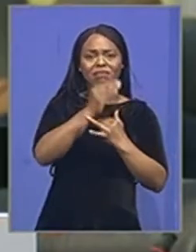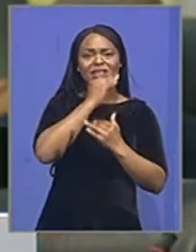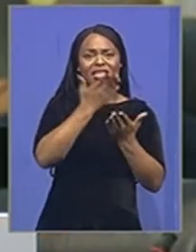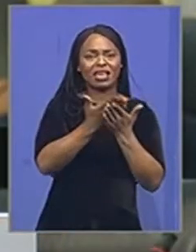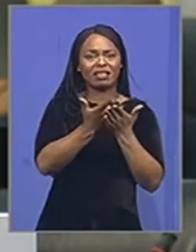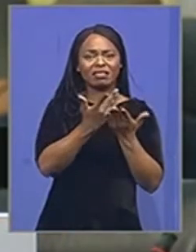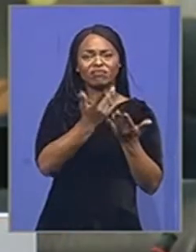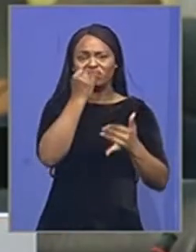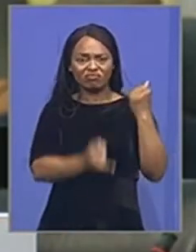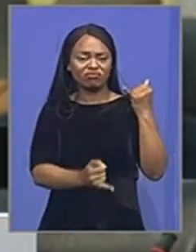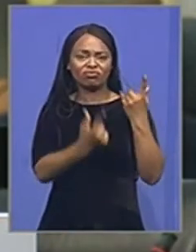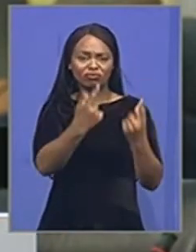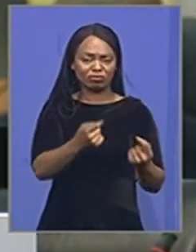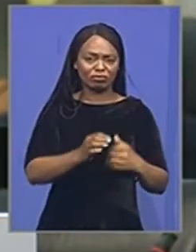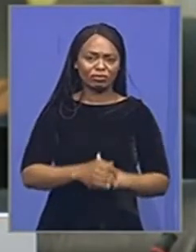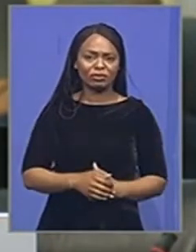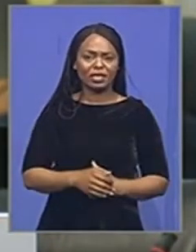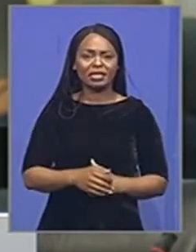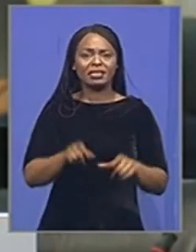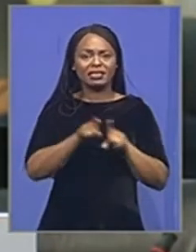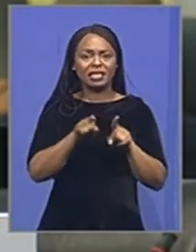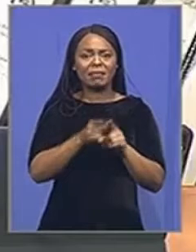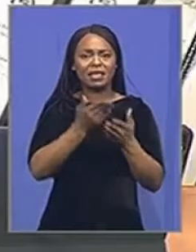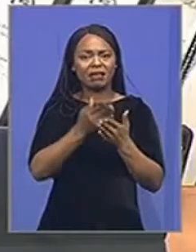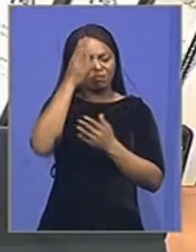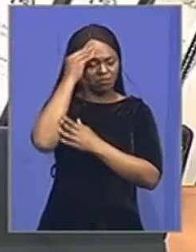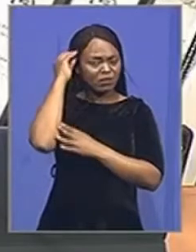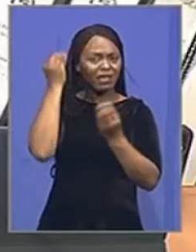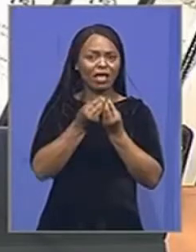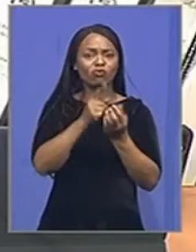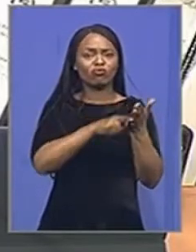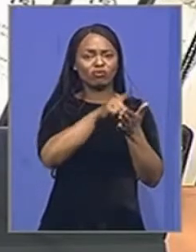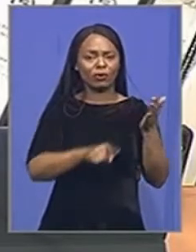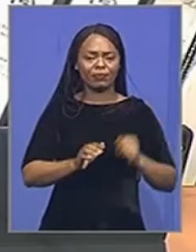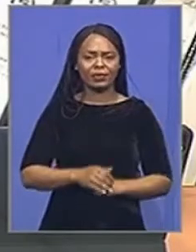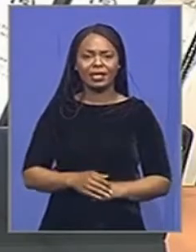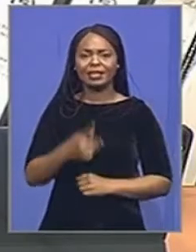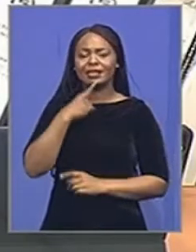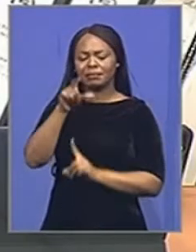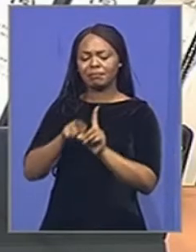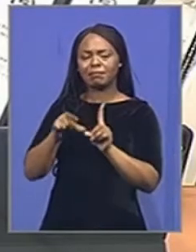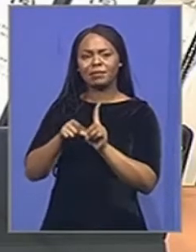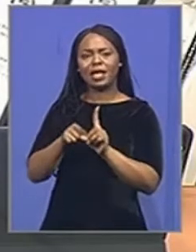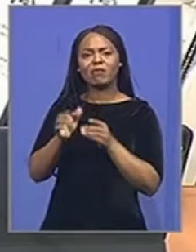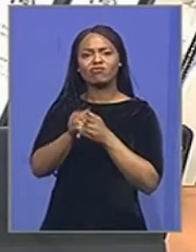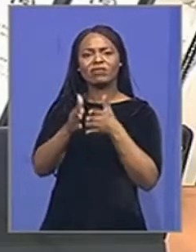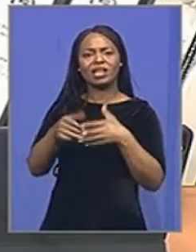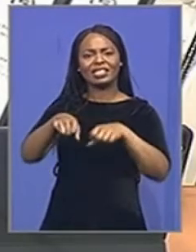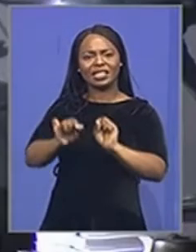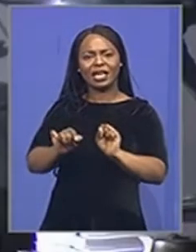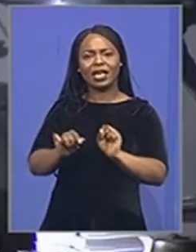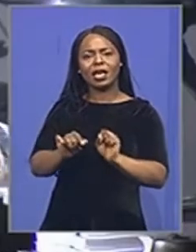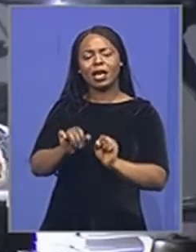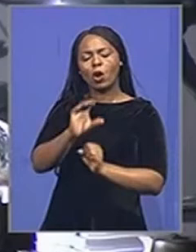Mo bopakeng jwa ga Koko le Molefe ba re ka nako eo Ramaphosa e neng e le motsholadishere wa Optimum Coal Holdings o lekile